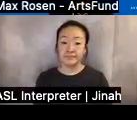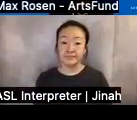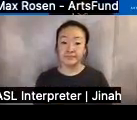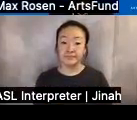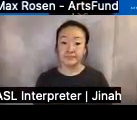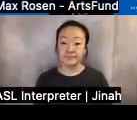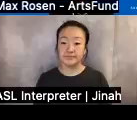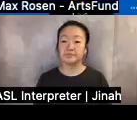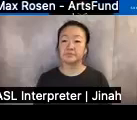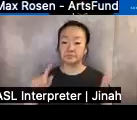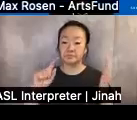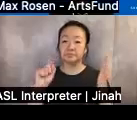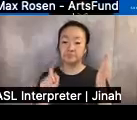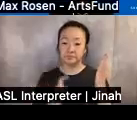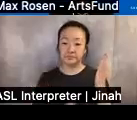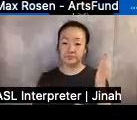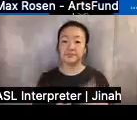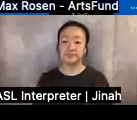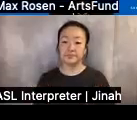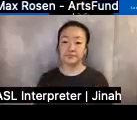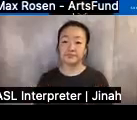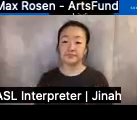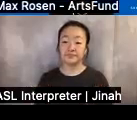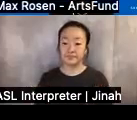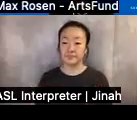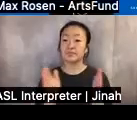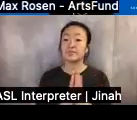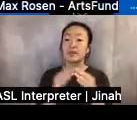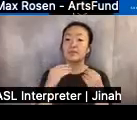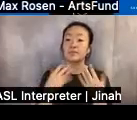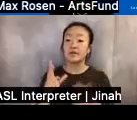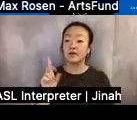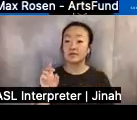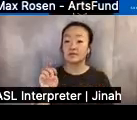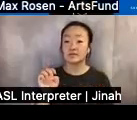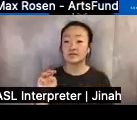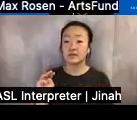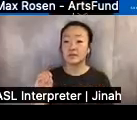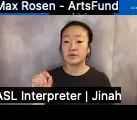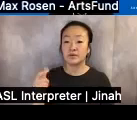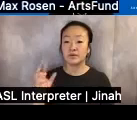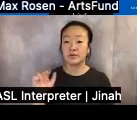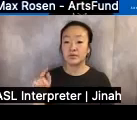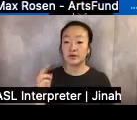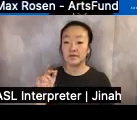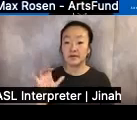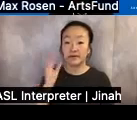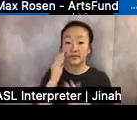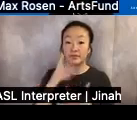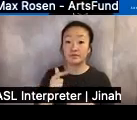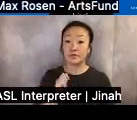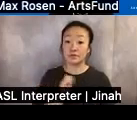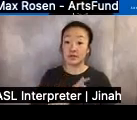I'll scroll down a bit more on this form. We then ask you to provide demographic information for the number of your staff who identify